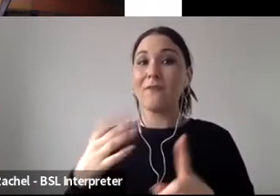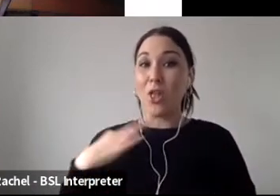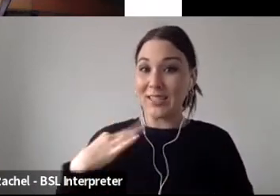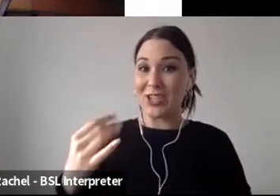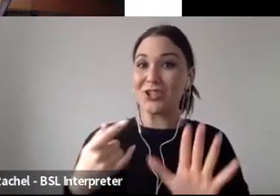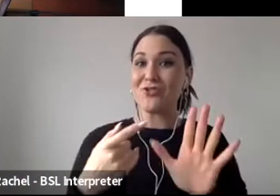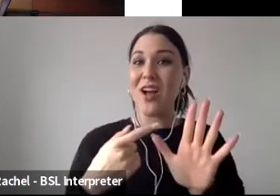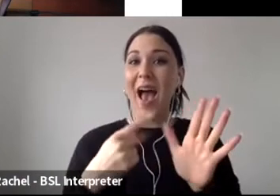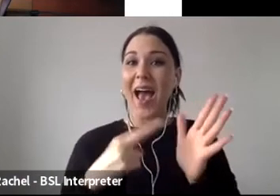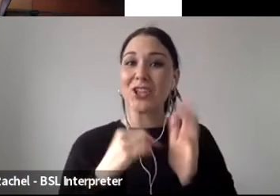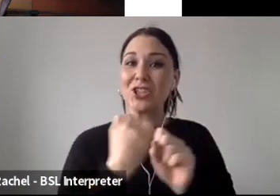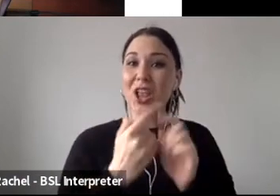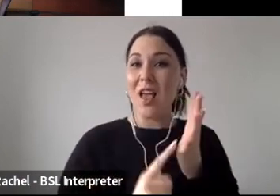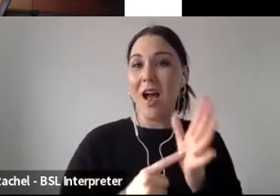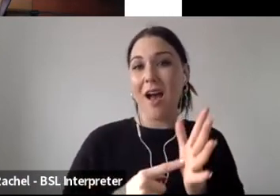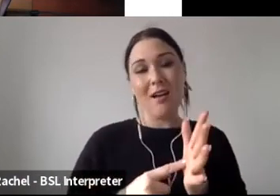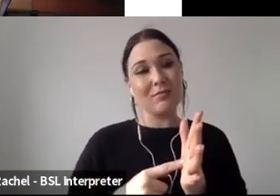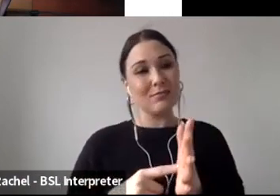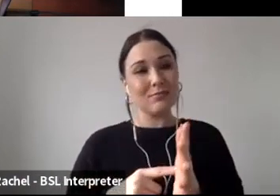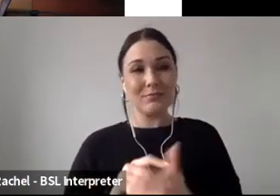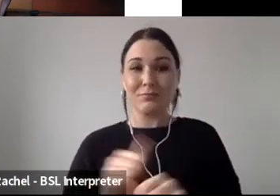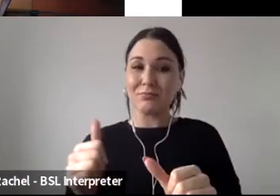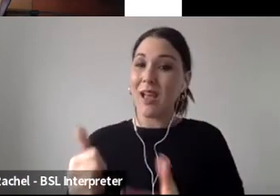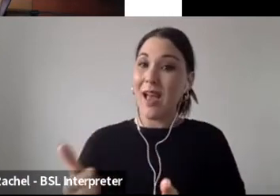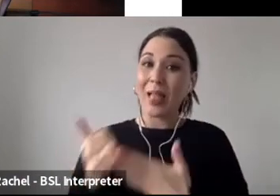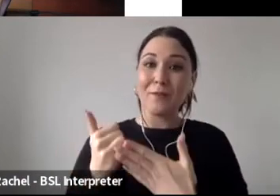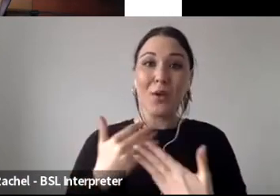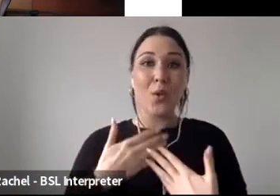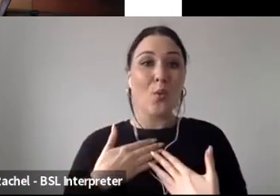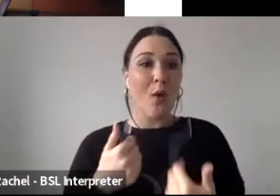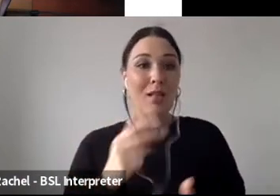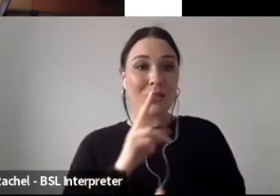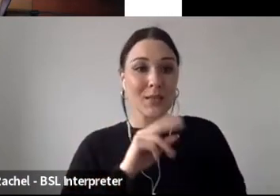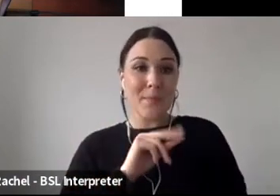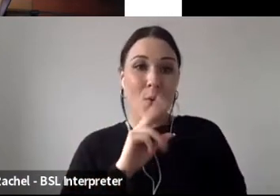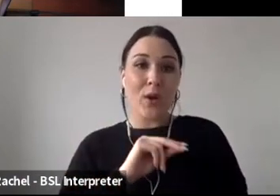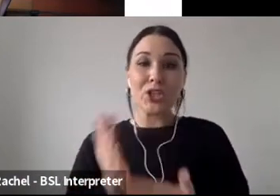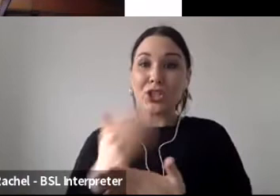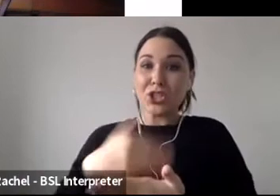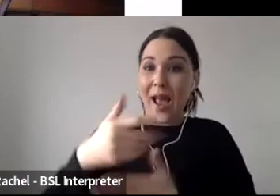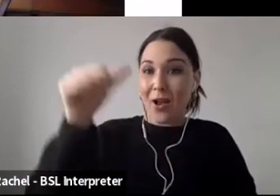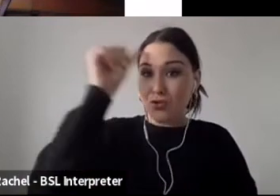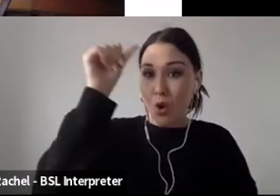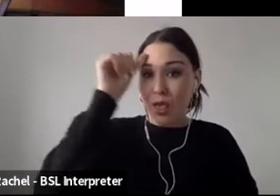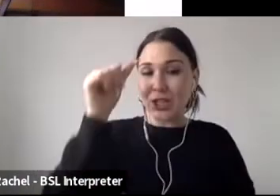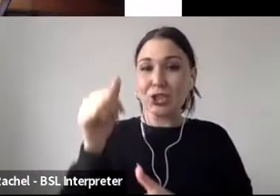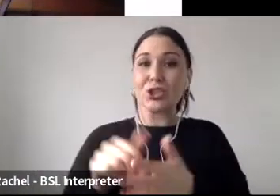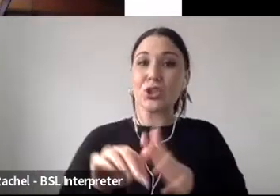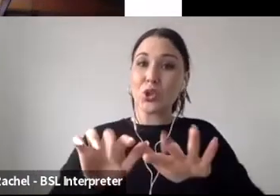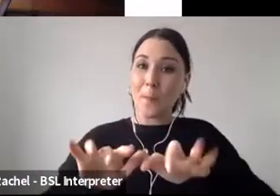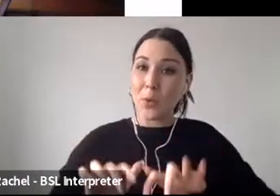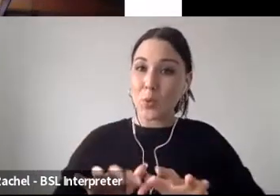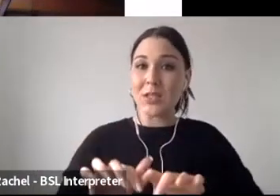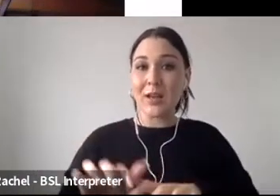very, very helpful, well-spoken, which was excellent for my hearing loss. She shared her knowledge of computing, and Angela was